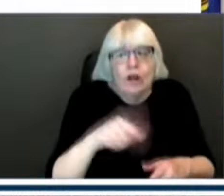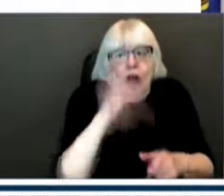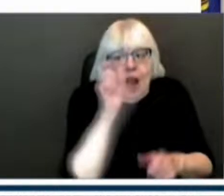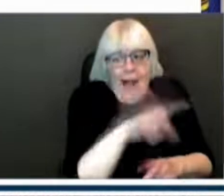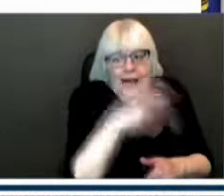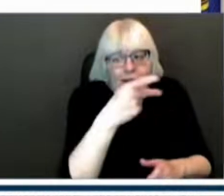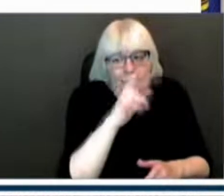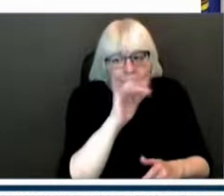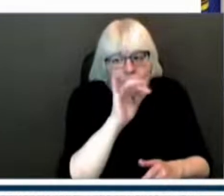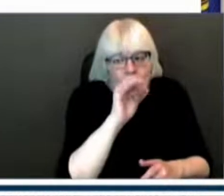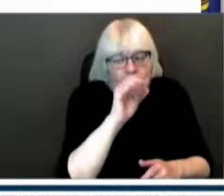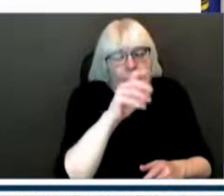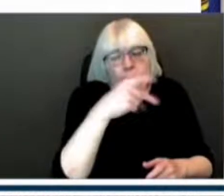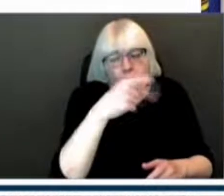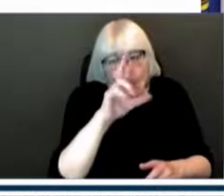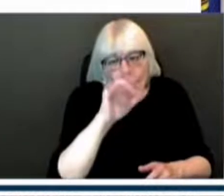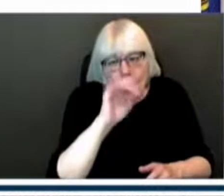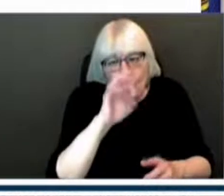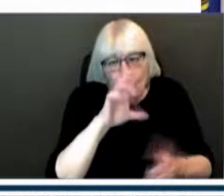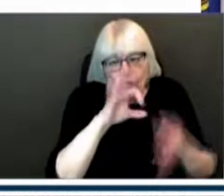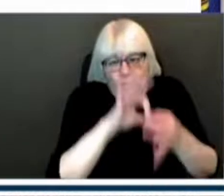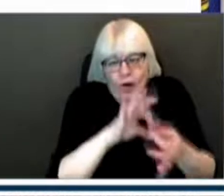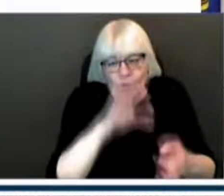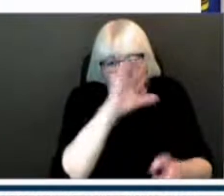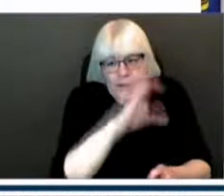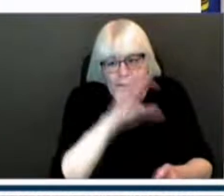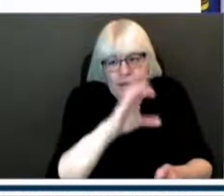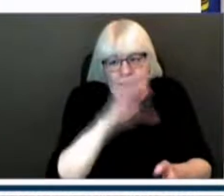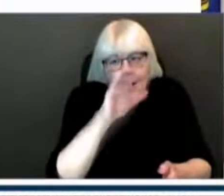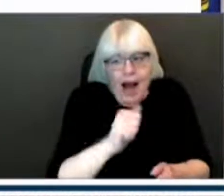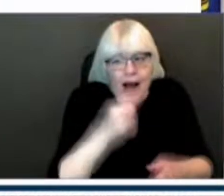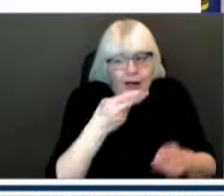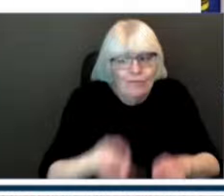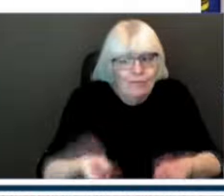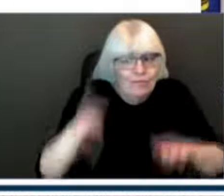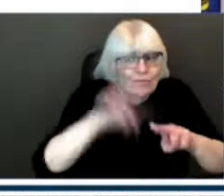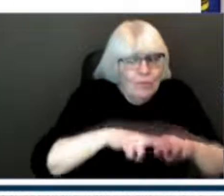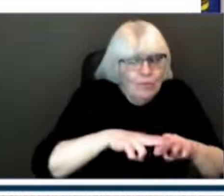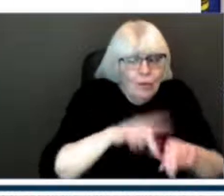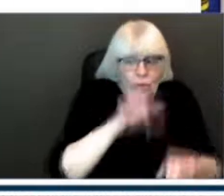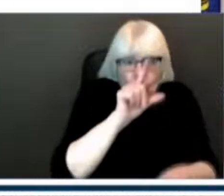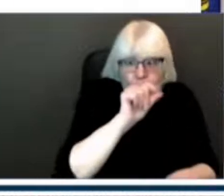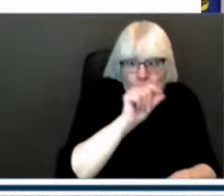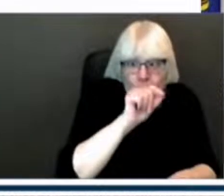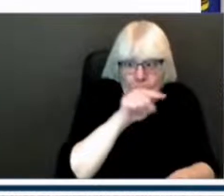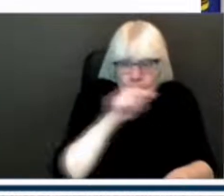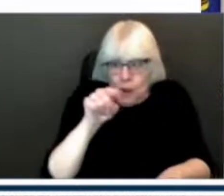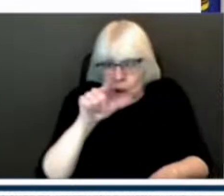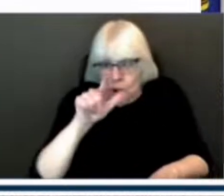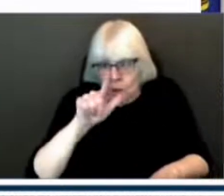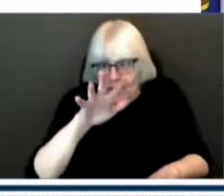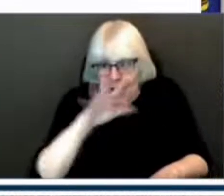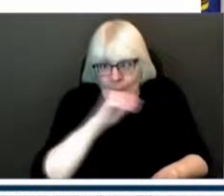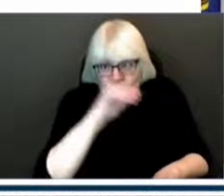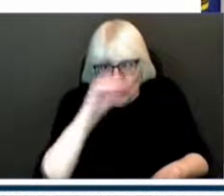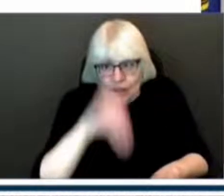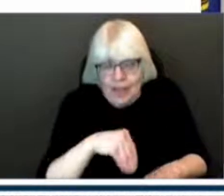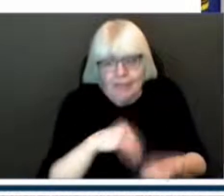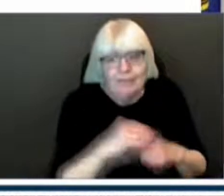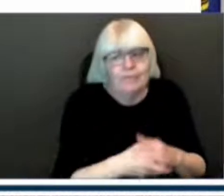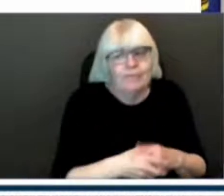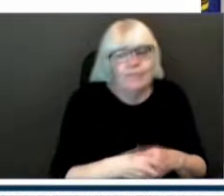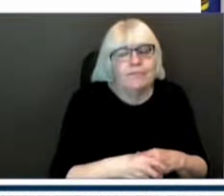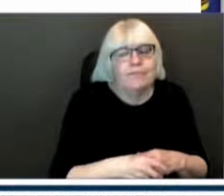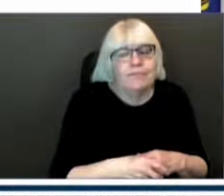20 to 25% range. I'm just wondering, how was that determined, and where does that leave us now